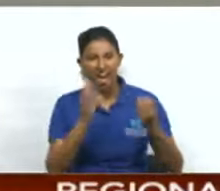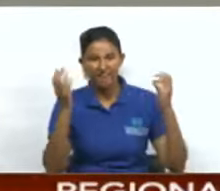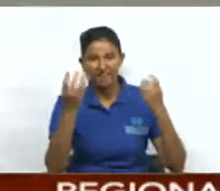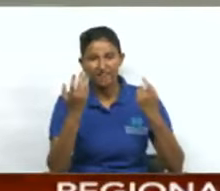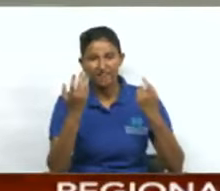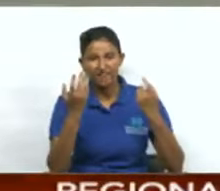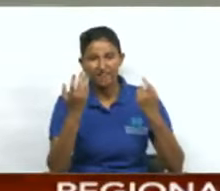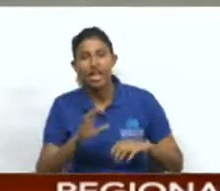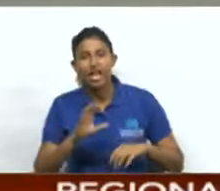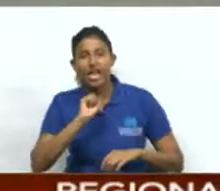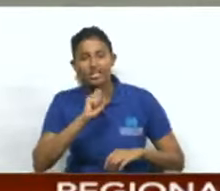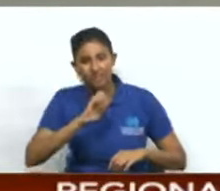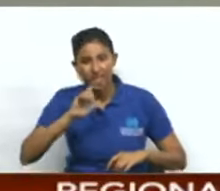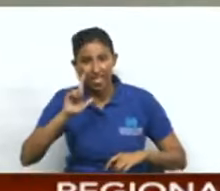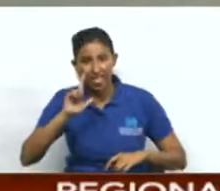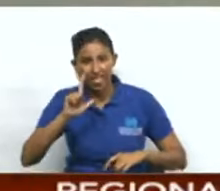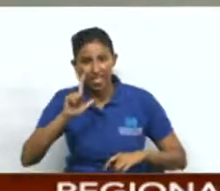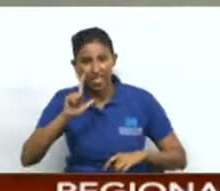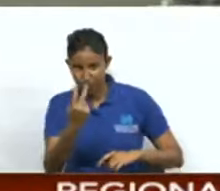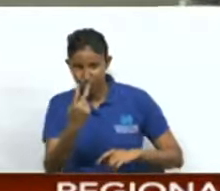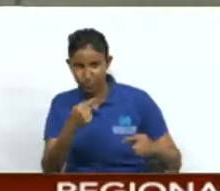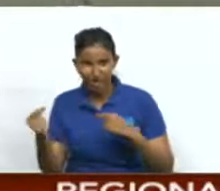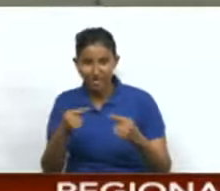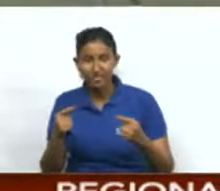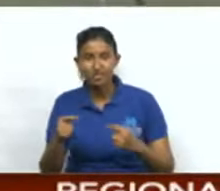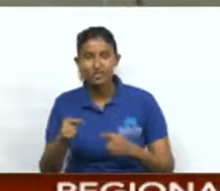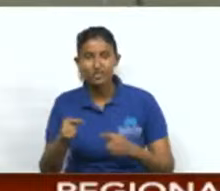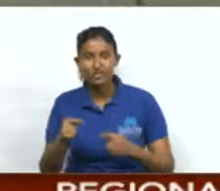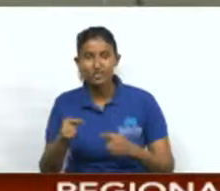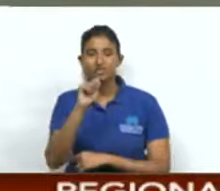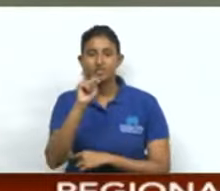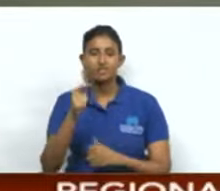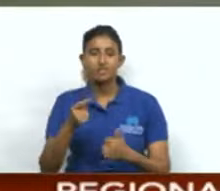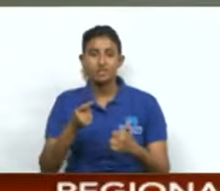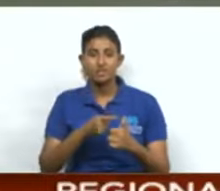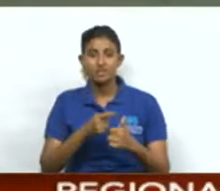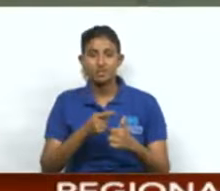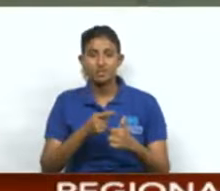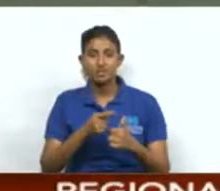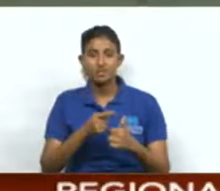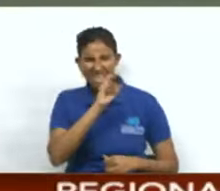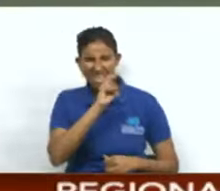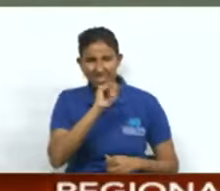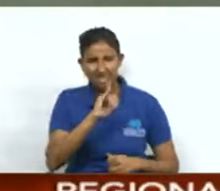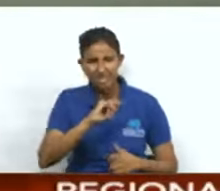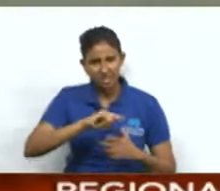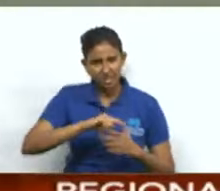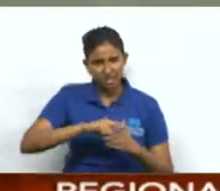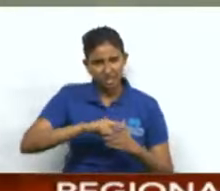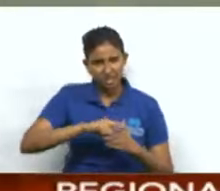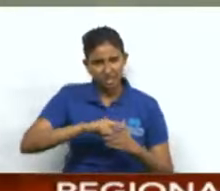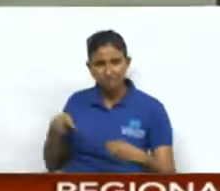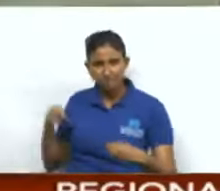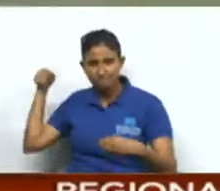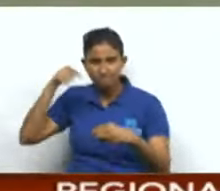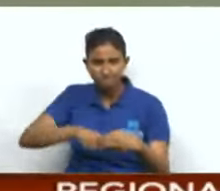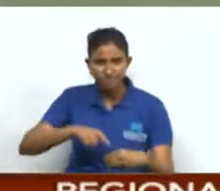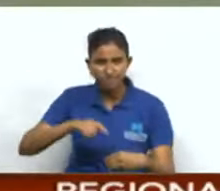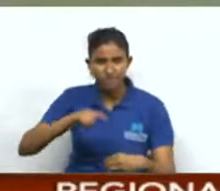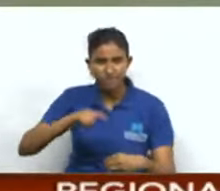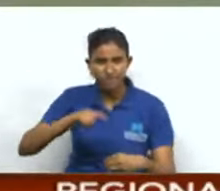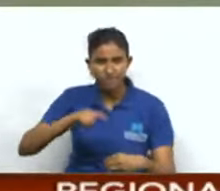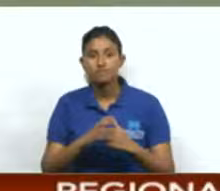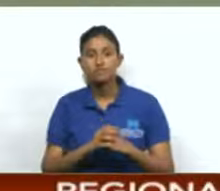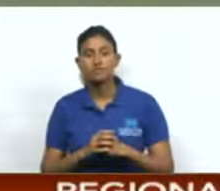In Plymouth, the visiting Trinity East sought an early go-ahead, but Siretsi Brown lacked control. They may have been relishing meeting the